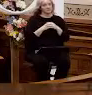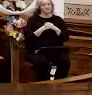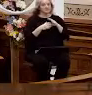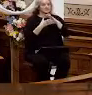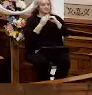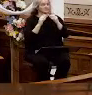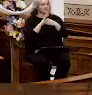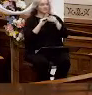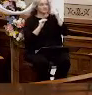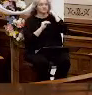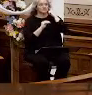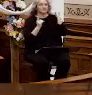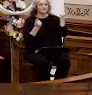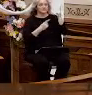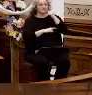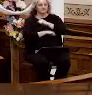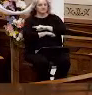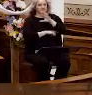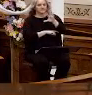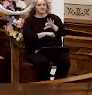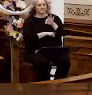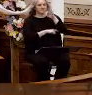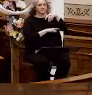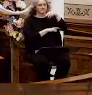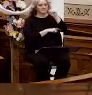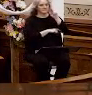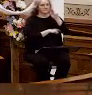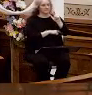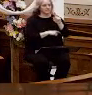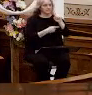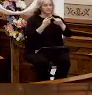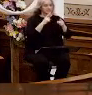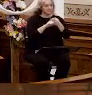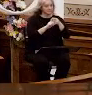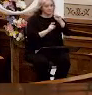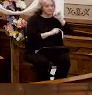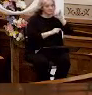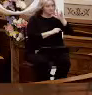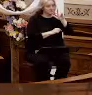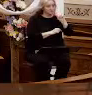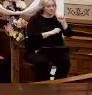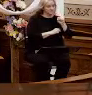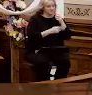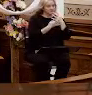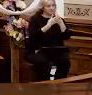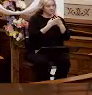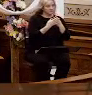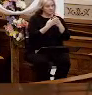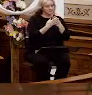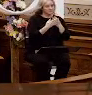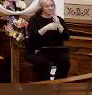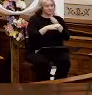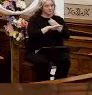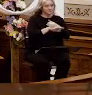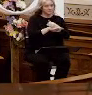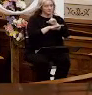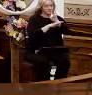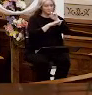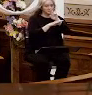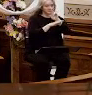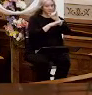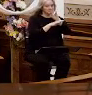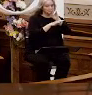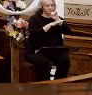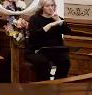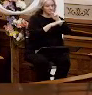heard today, we find Paul and his friend Silas being imprisoned after driving out a spirit of divination of a